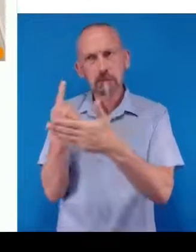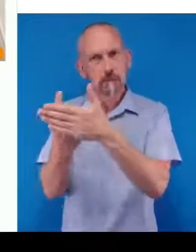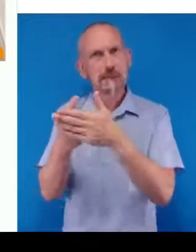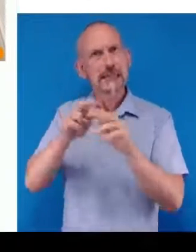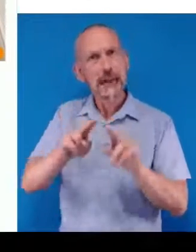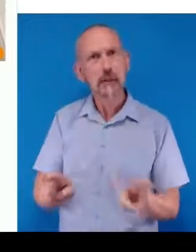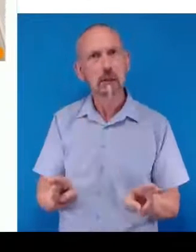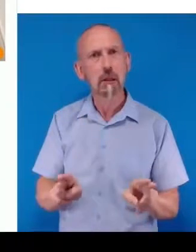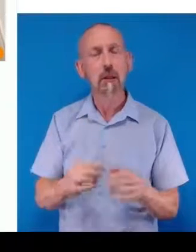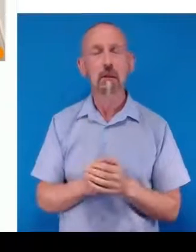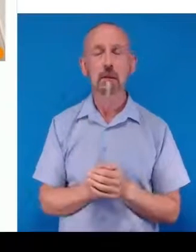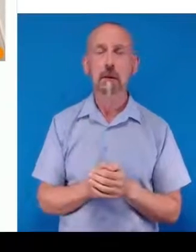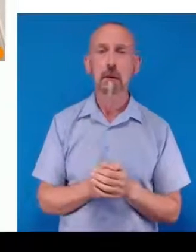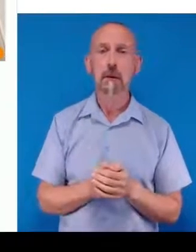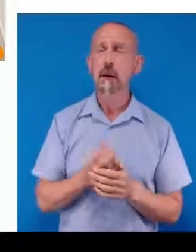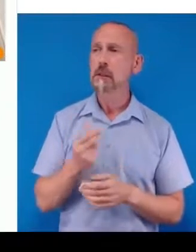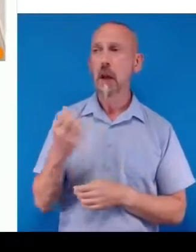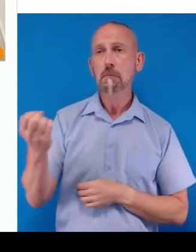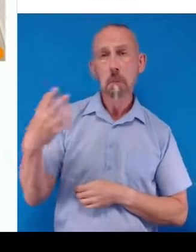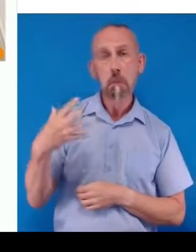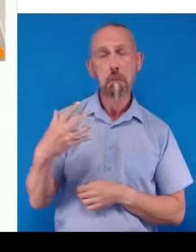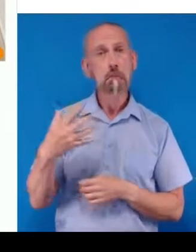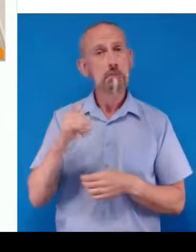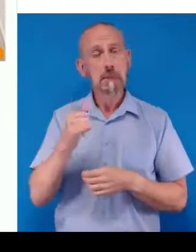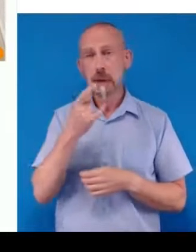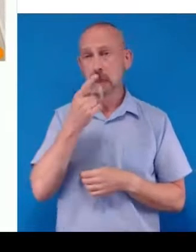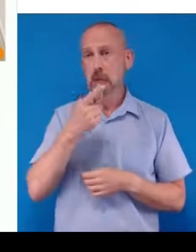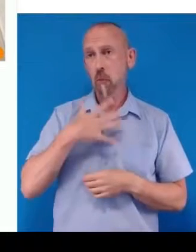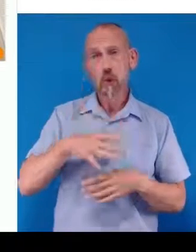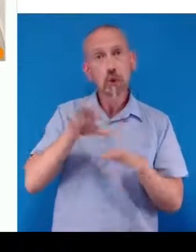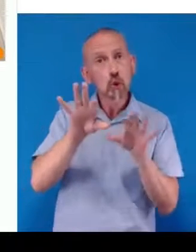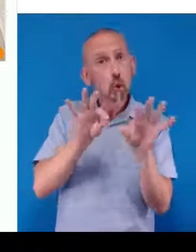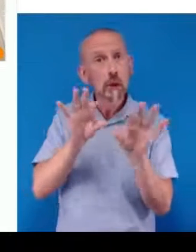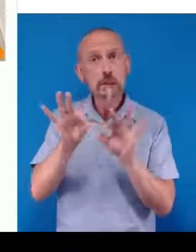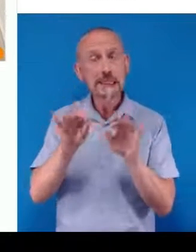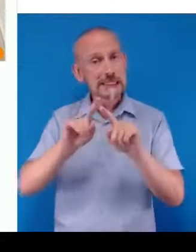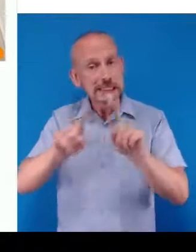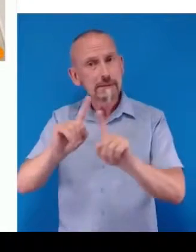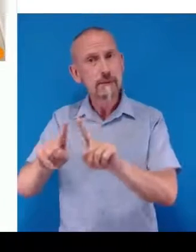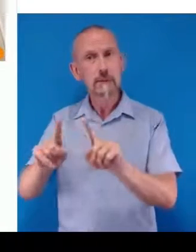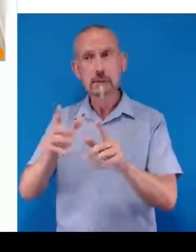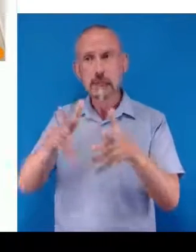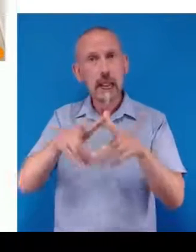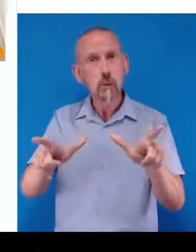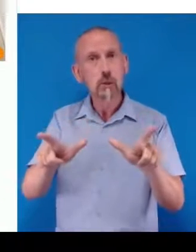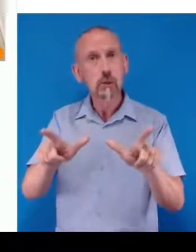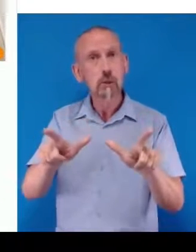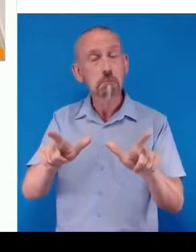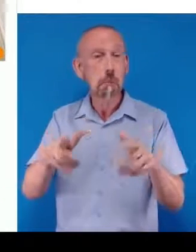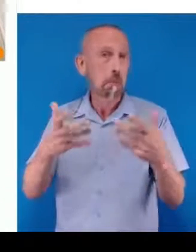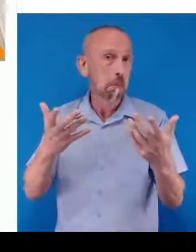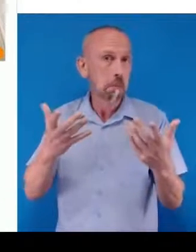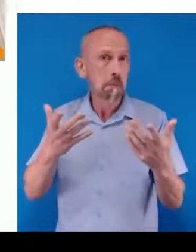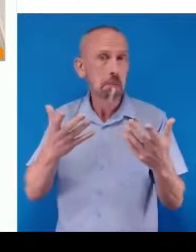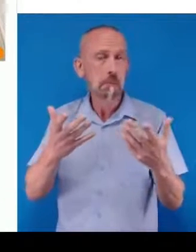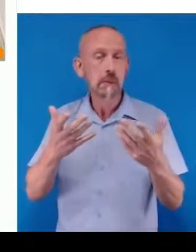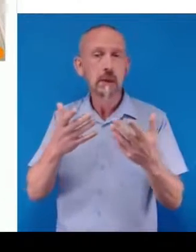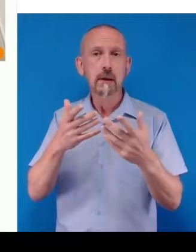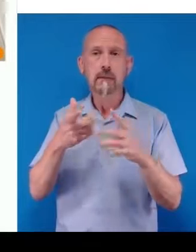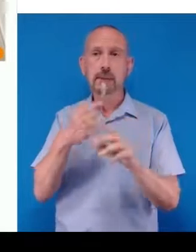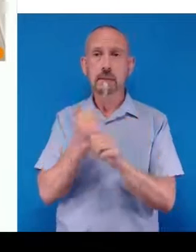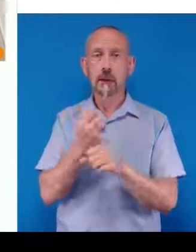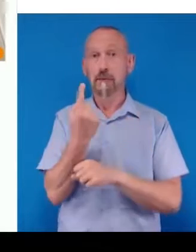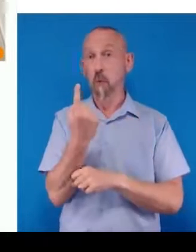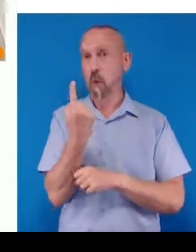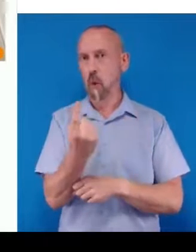would have a number of different sign languages available. So there's an accessibility organisation in Ireland that recommends